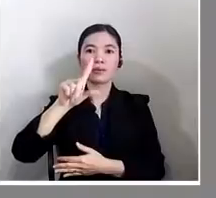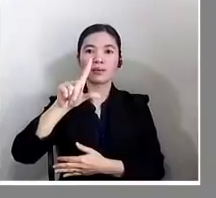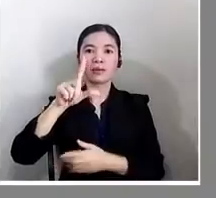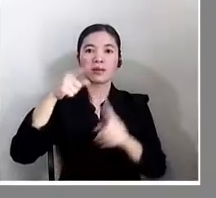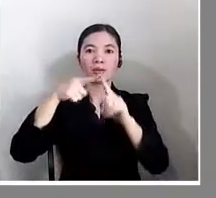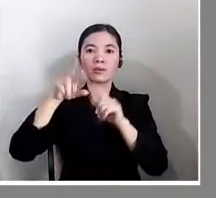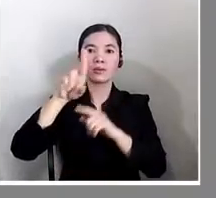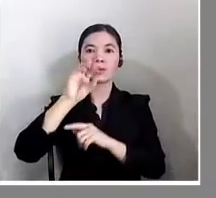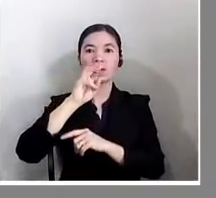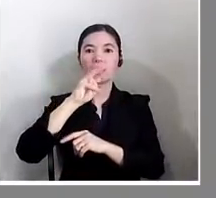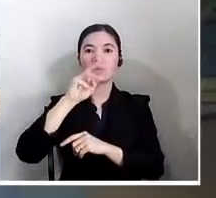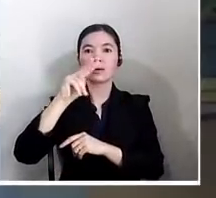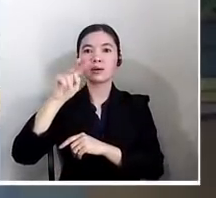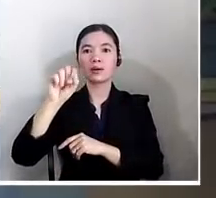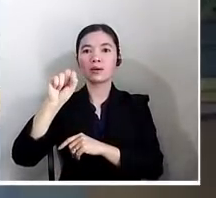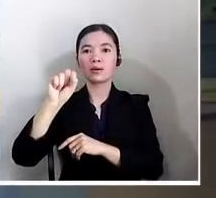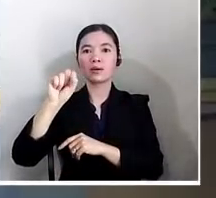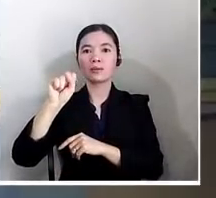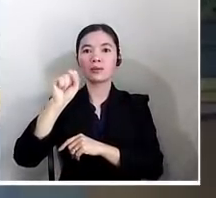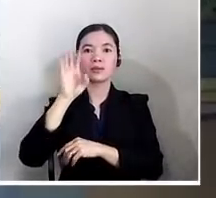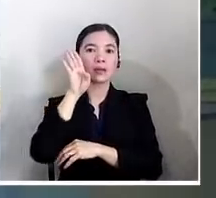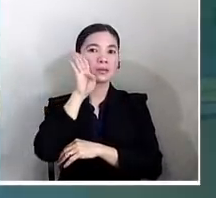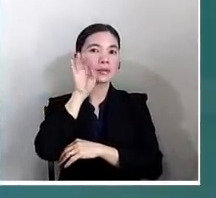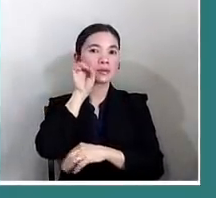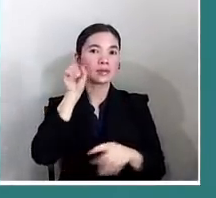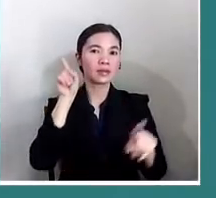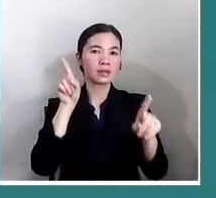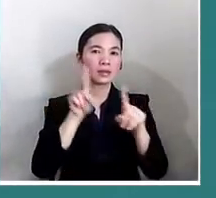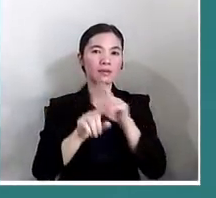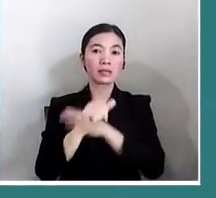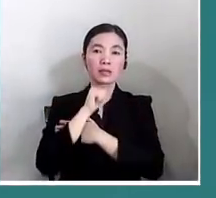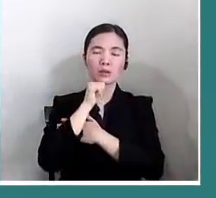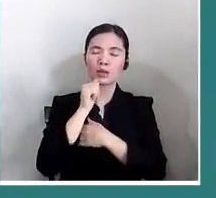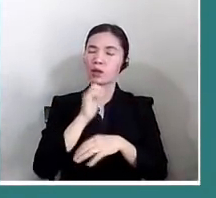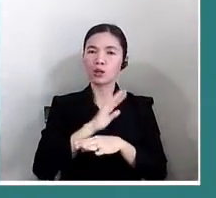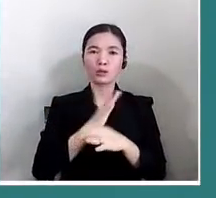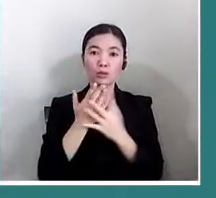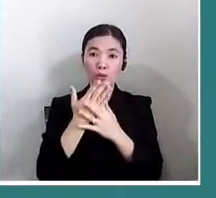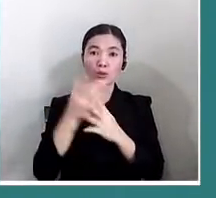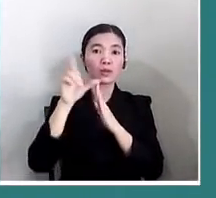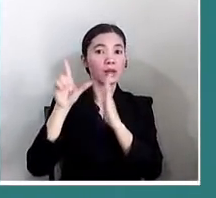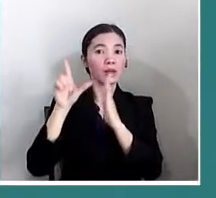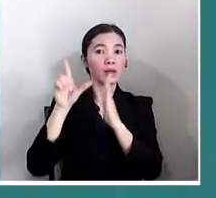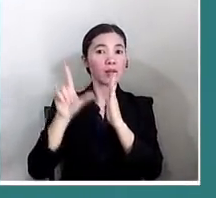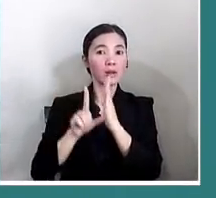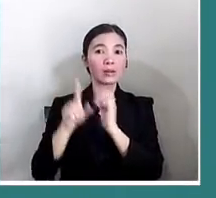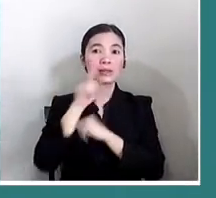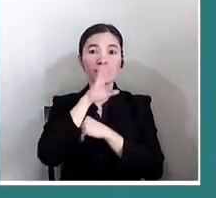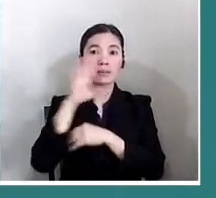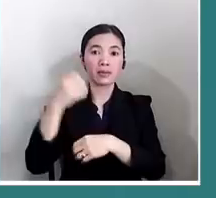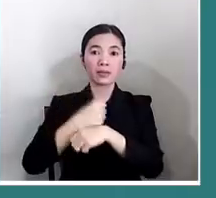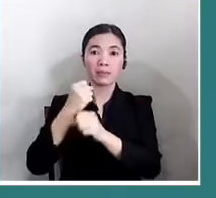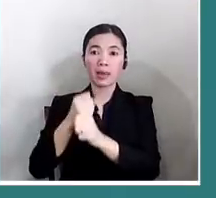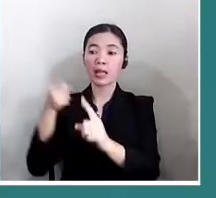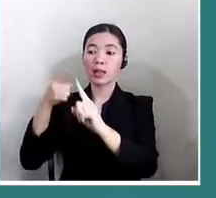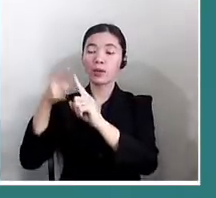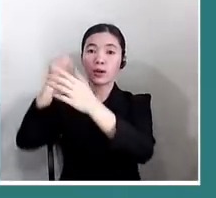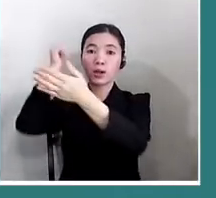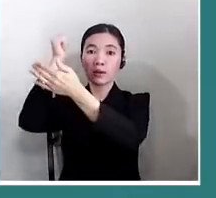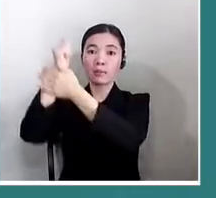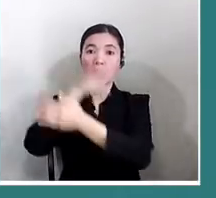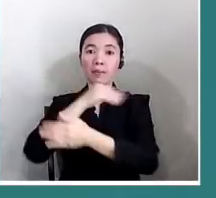Brothers and sisters, it was not through the law that the promise was made to Abraham and his